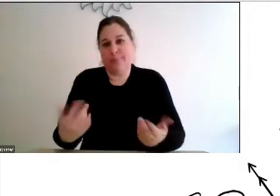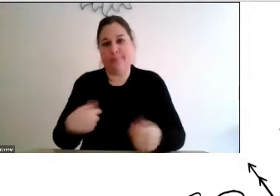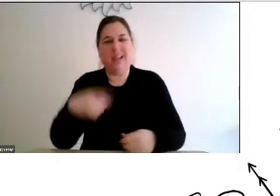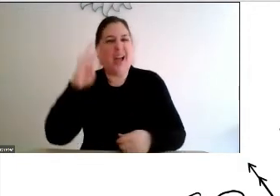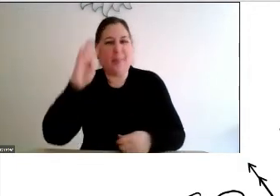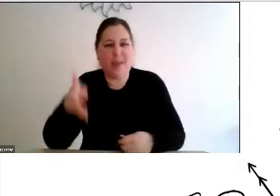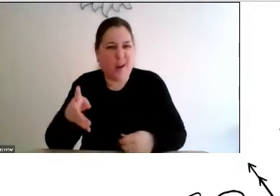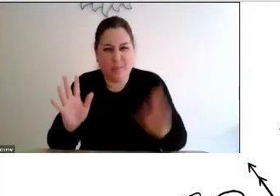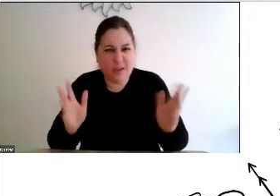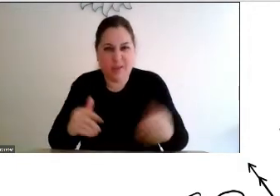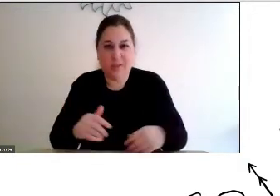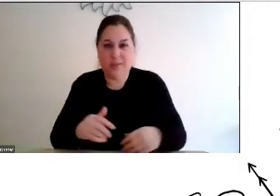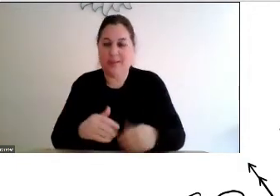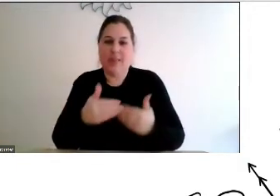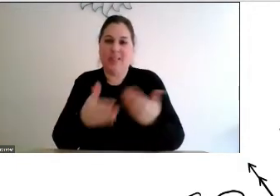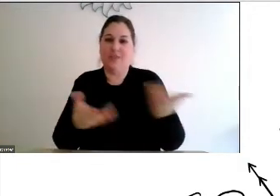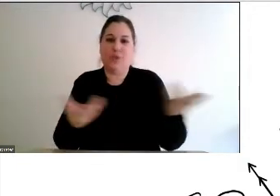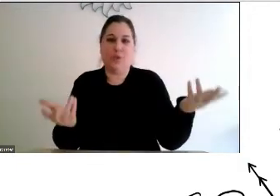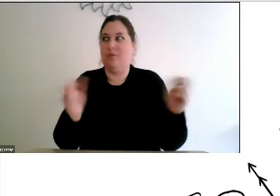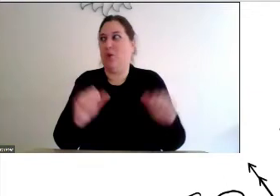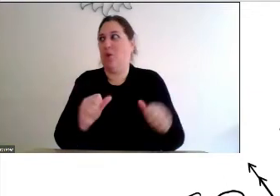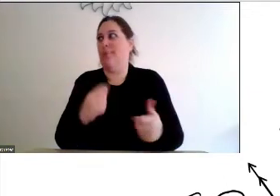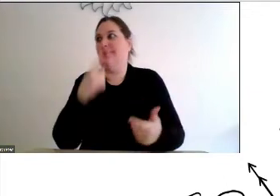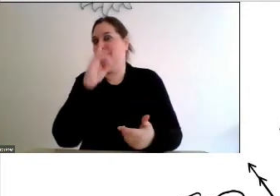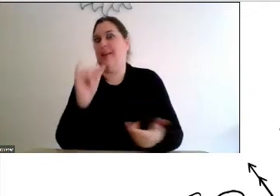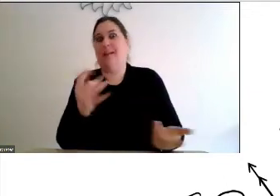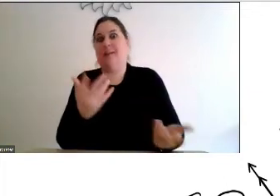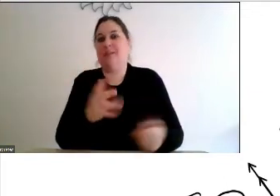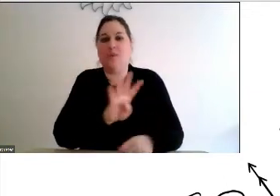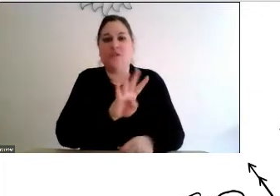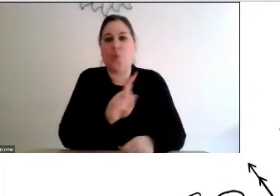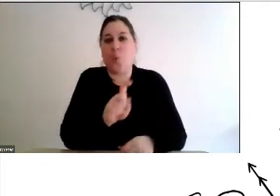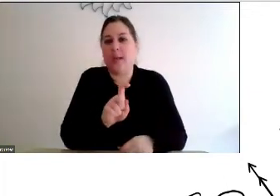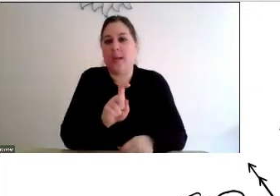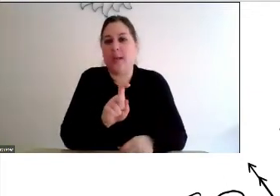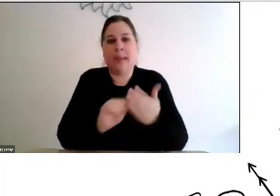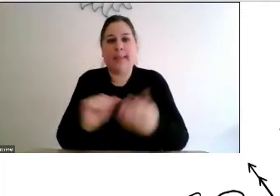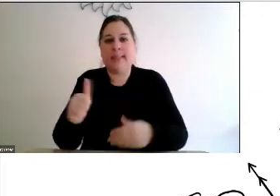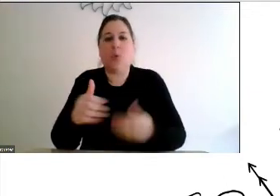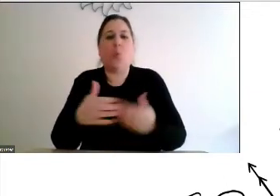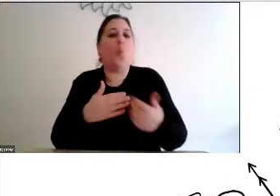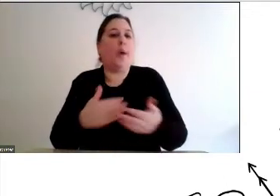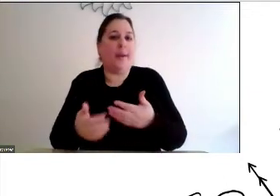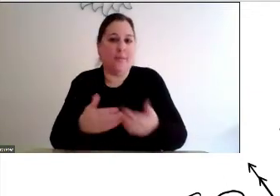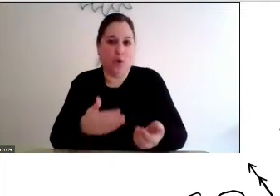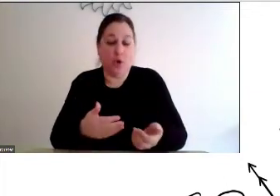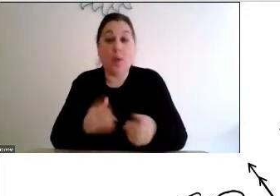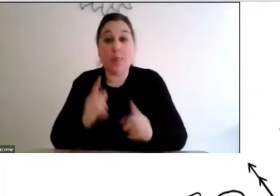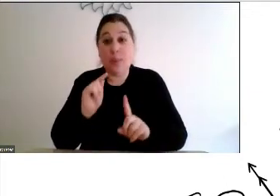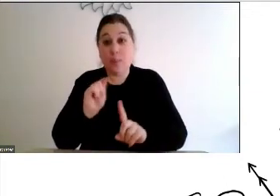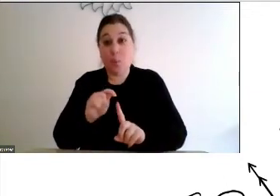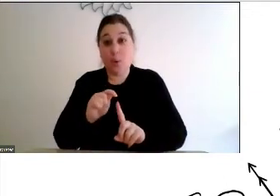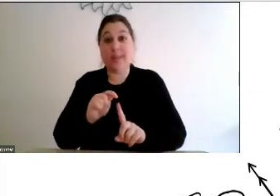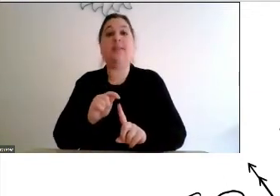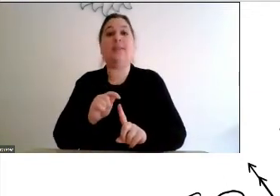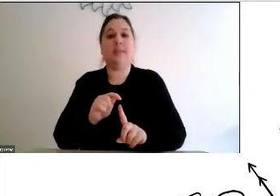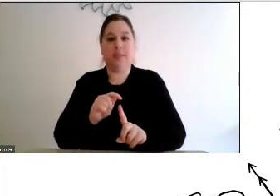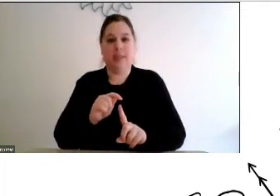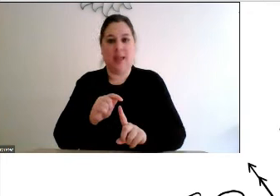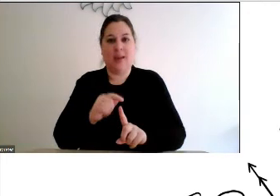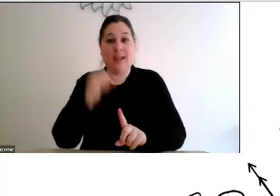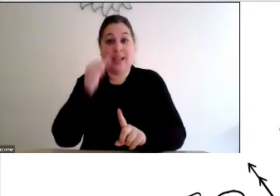4x minus 10 for both, if it's an infinite amount of solutions, meaning that they cross at every single